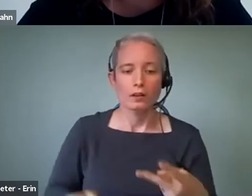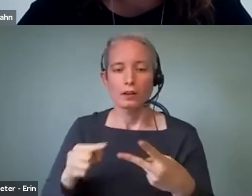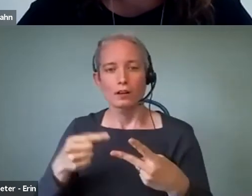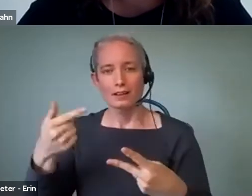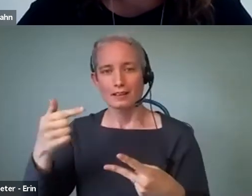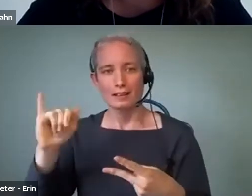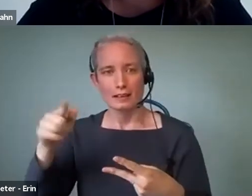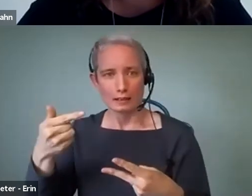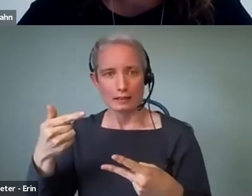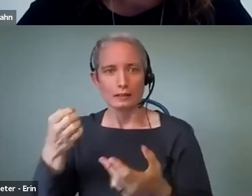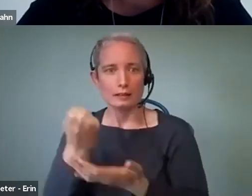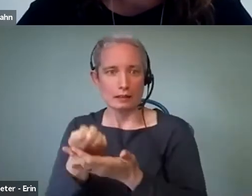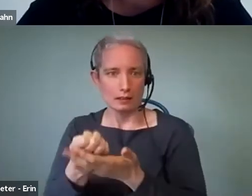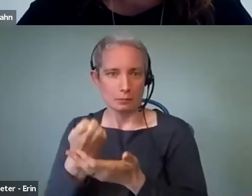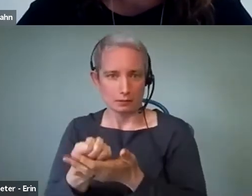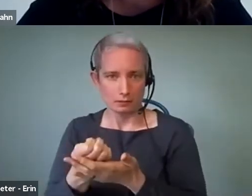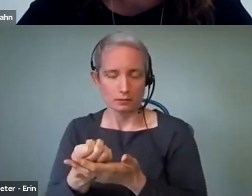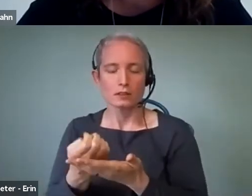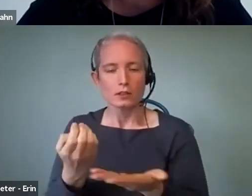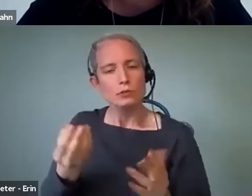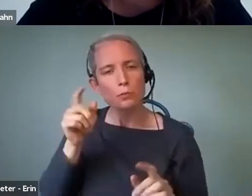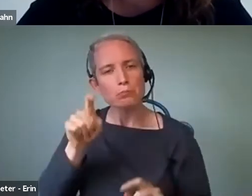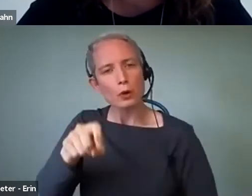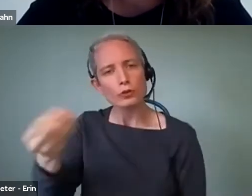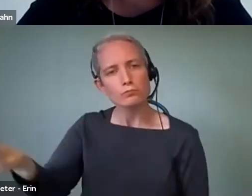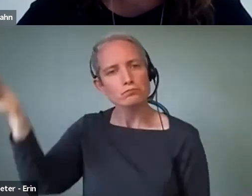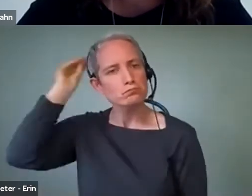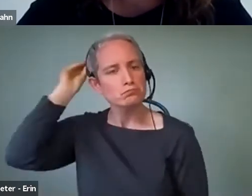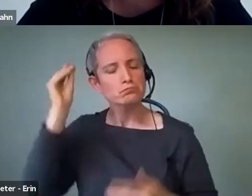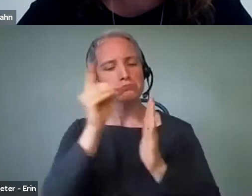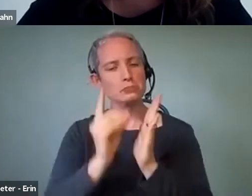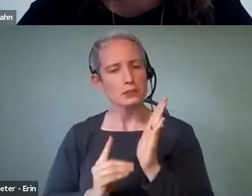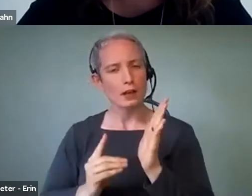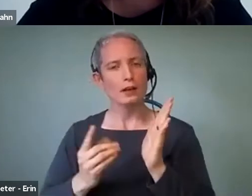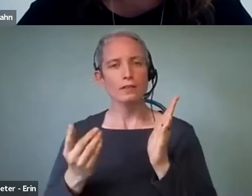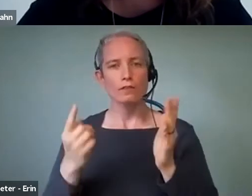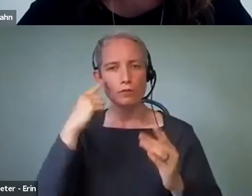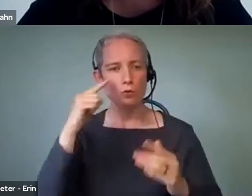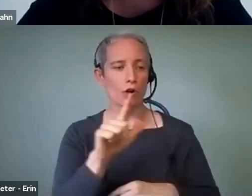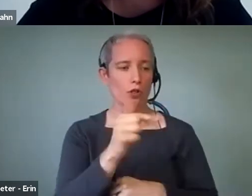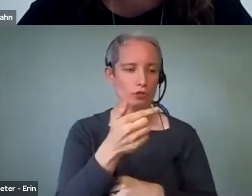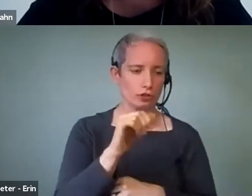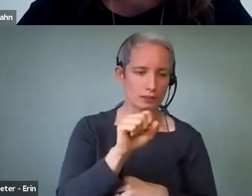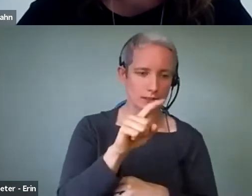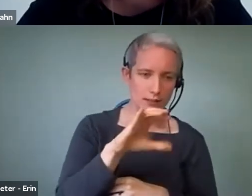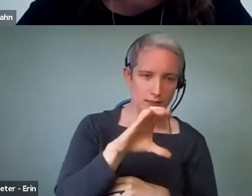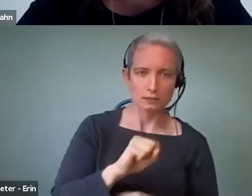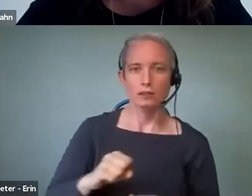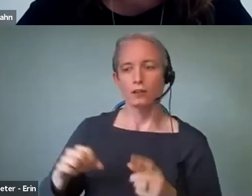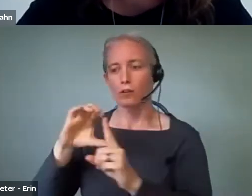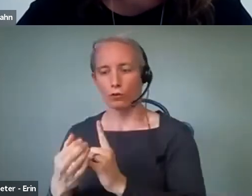but we don't design it, or we do design it, but that's not the primary concern, especially when the budget comes in. So then what